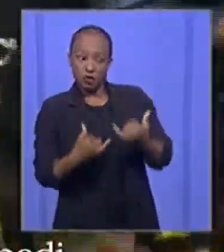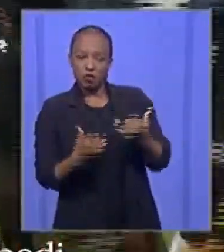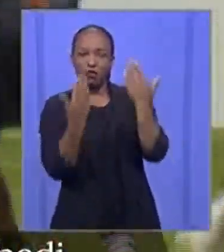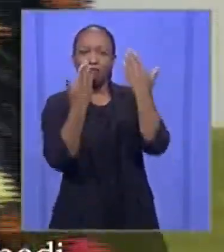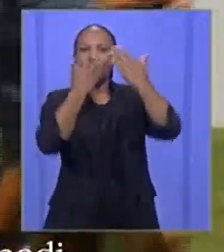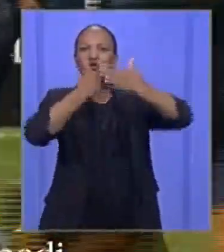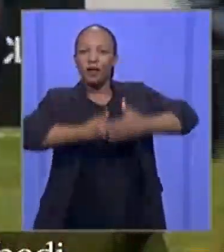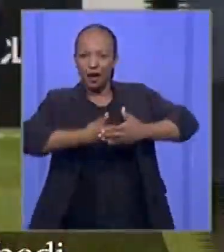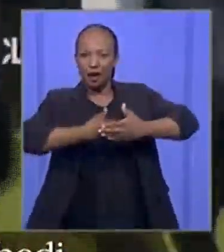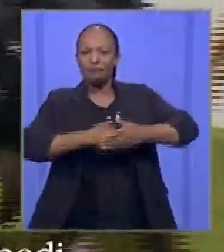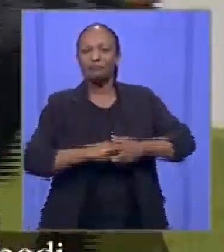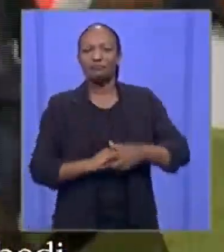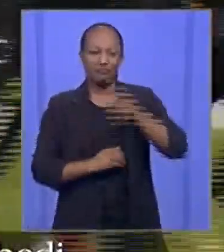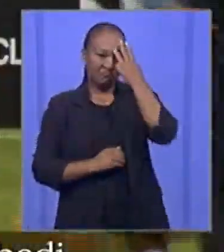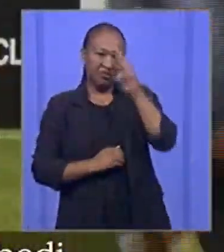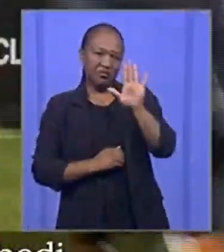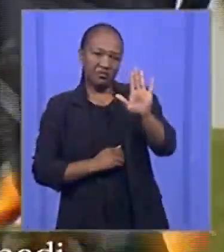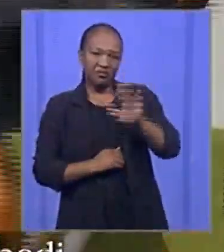ina Pretoria.